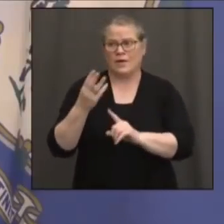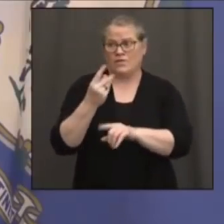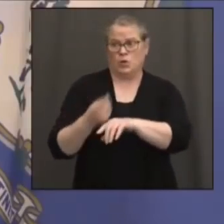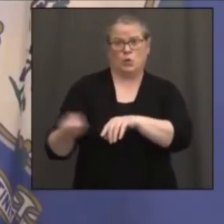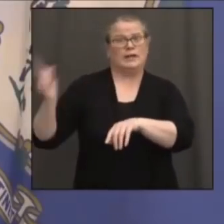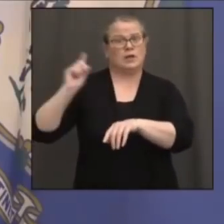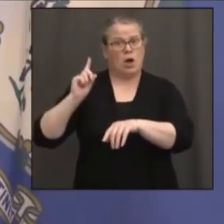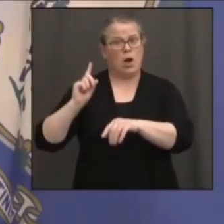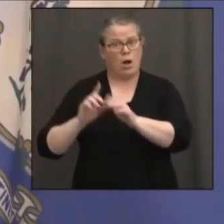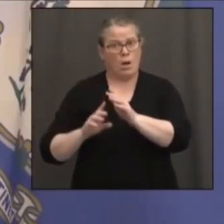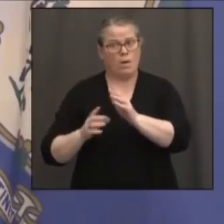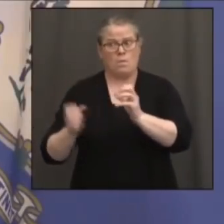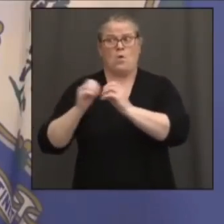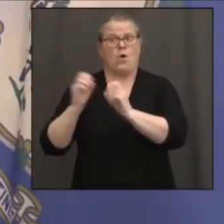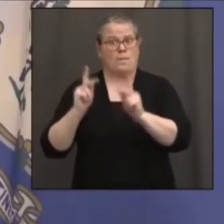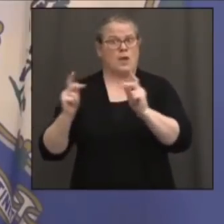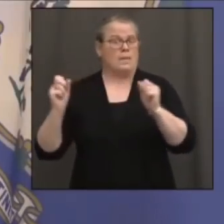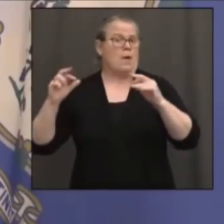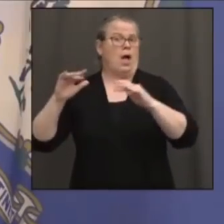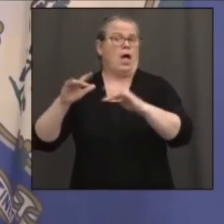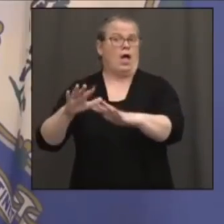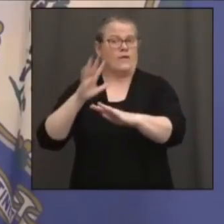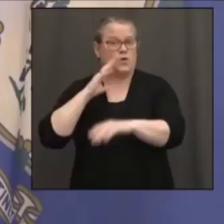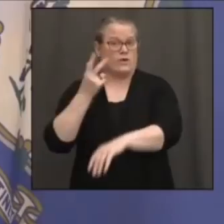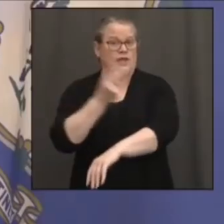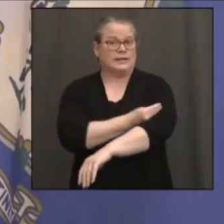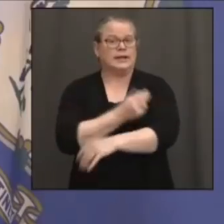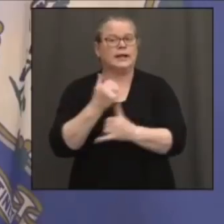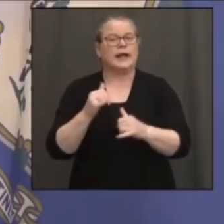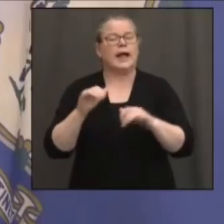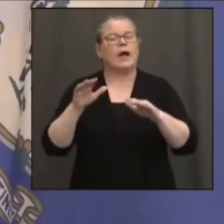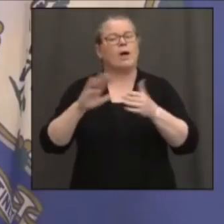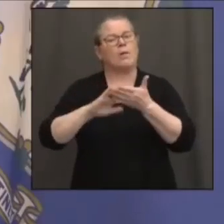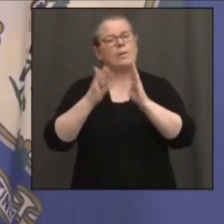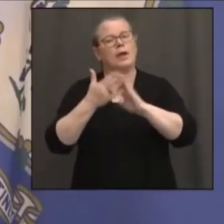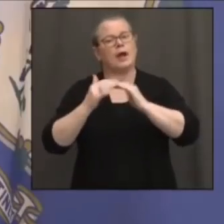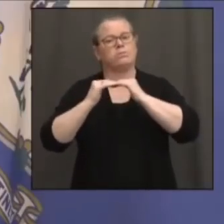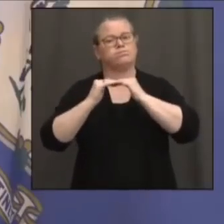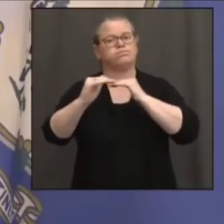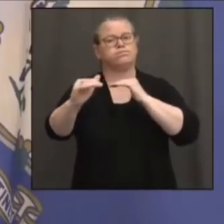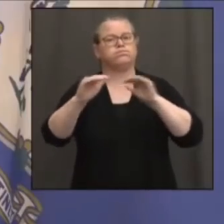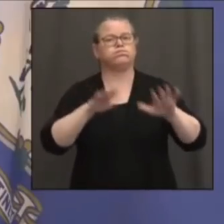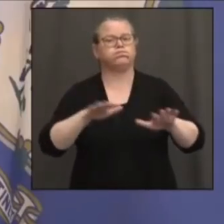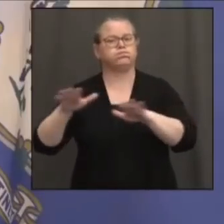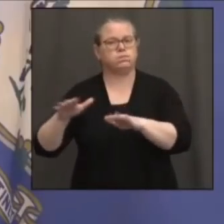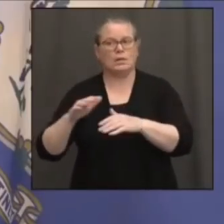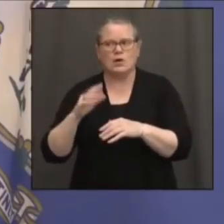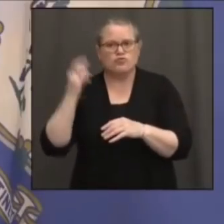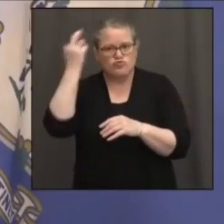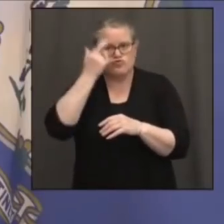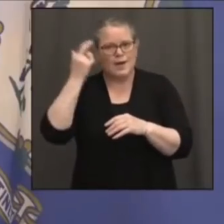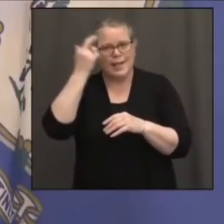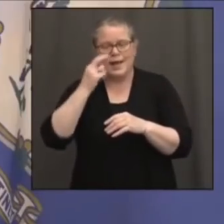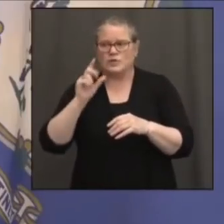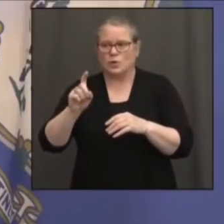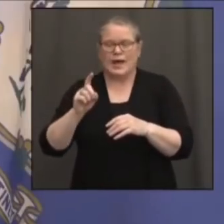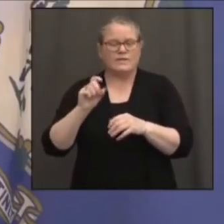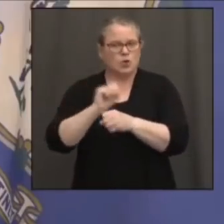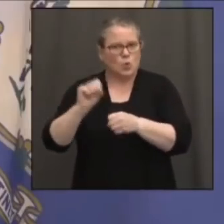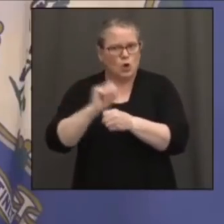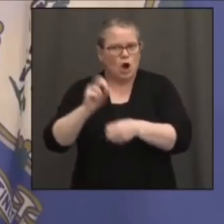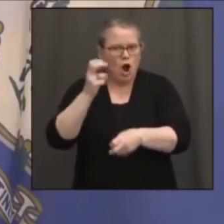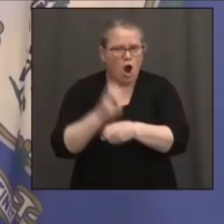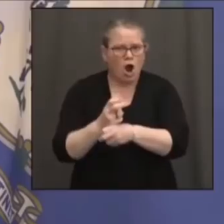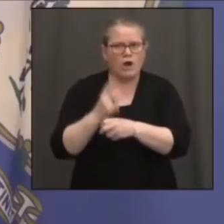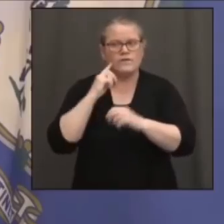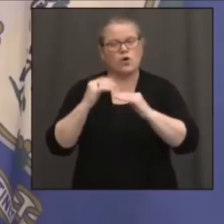now we got to work a lot harder in underserved communities and young people and everybody. And